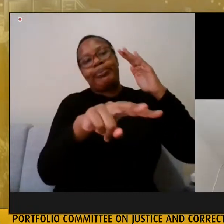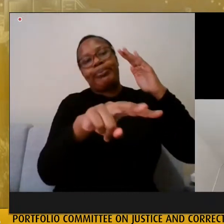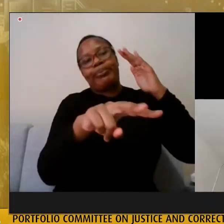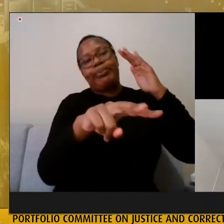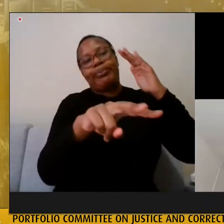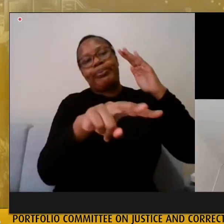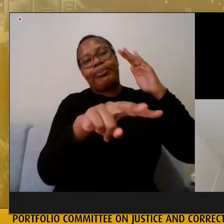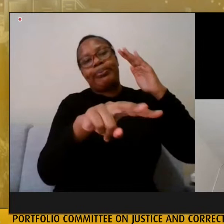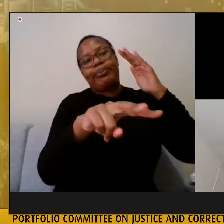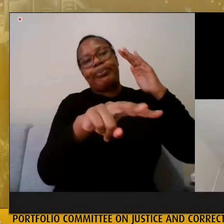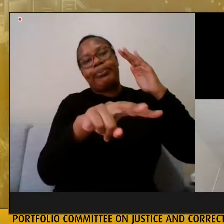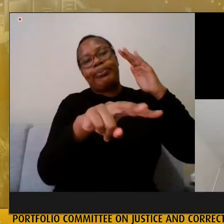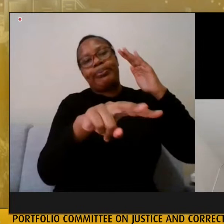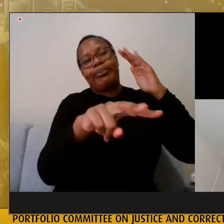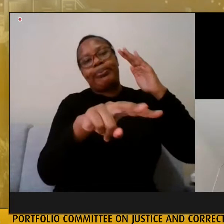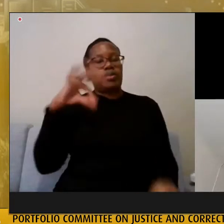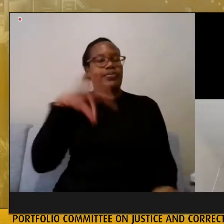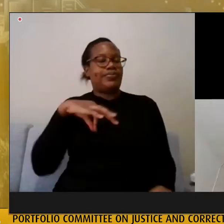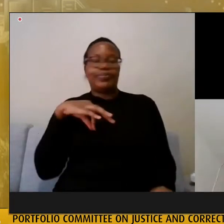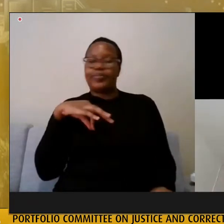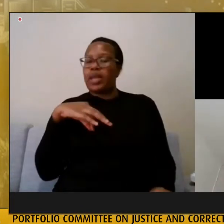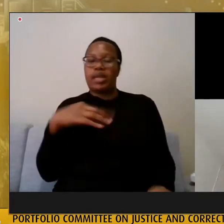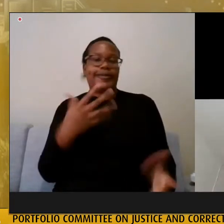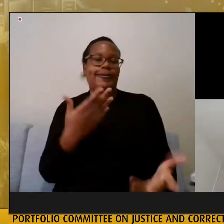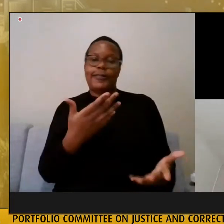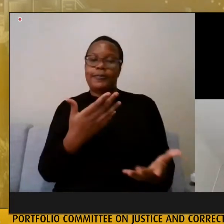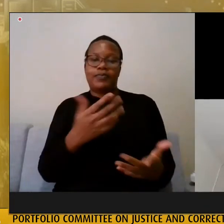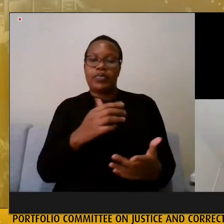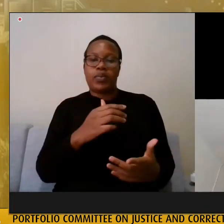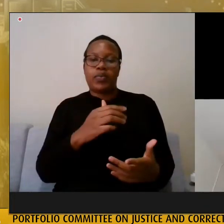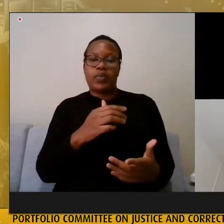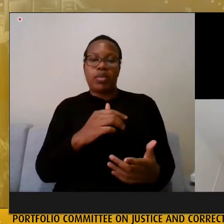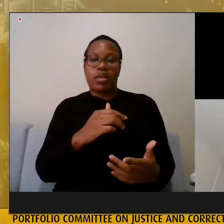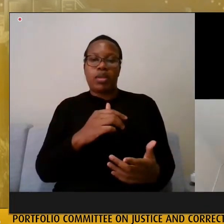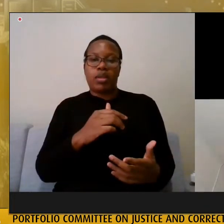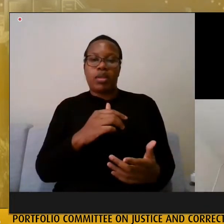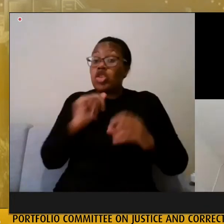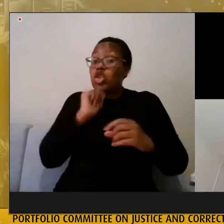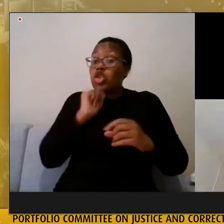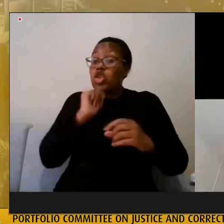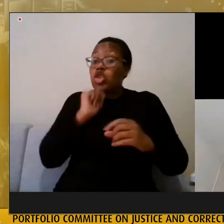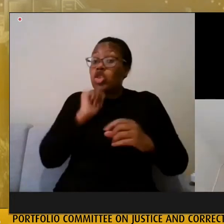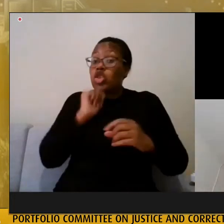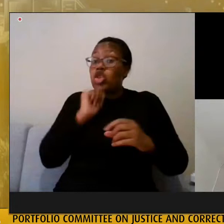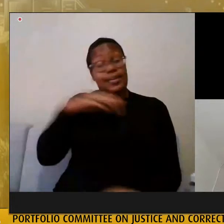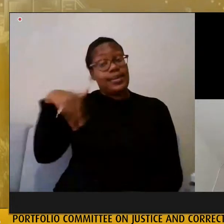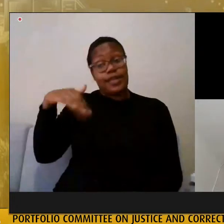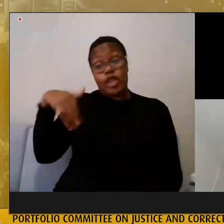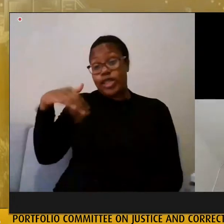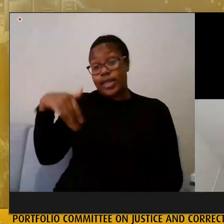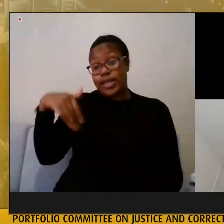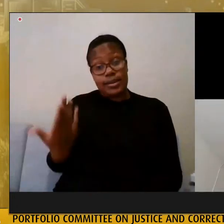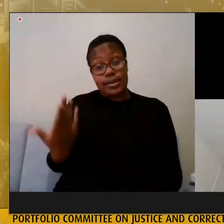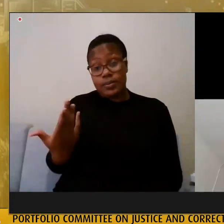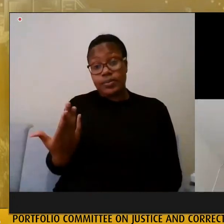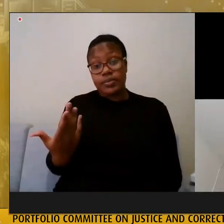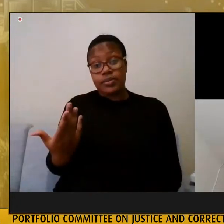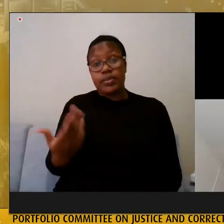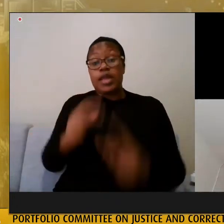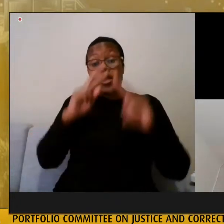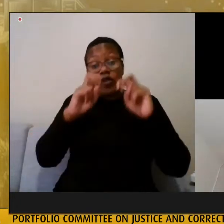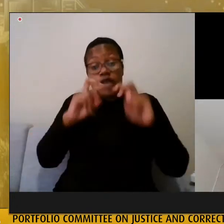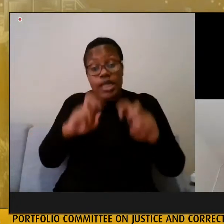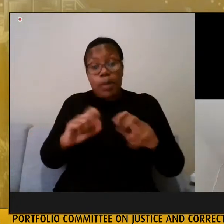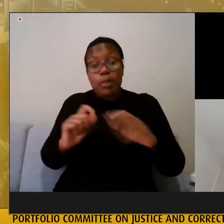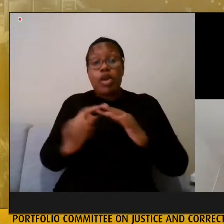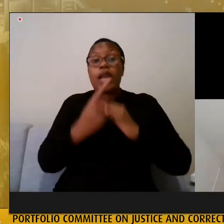to withhold remuneration at this stage. I mean, he's not been found guilty yet. The investigation, preliminary investigation,